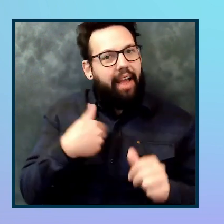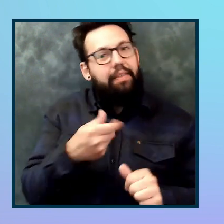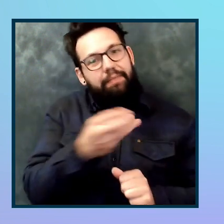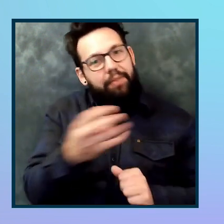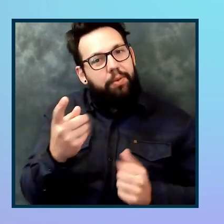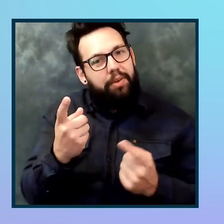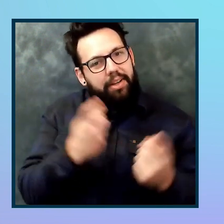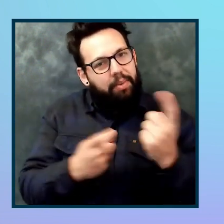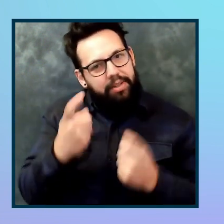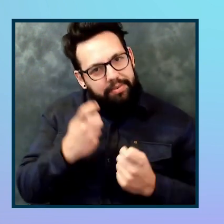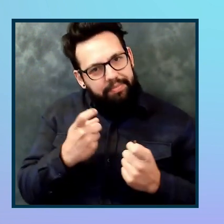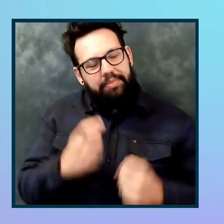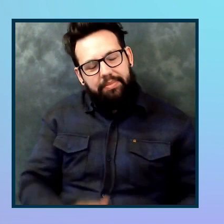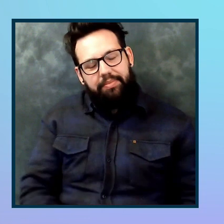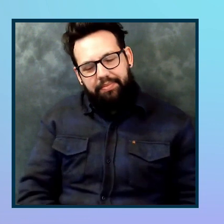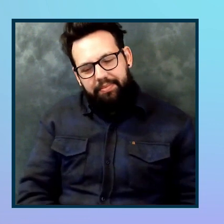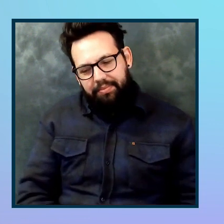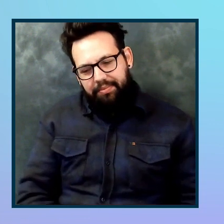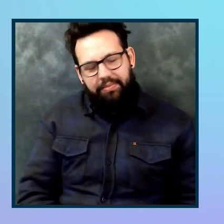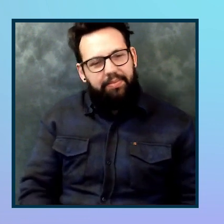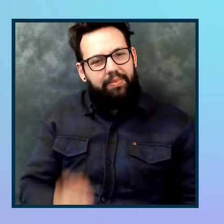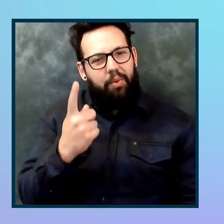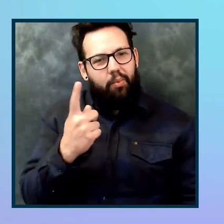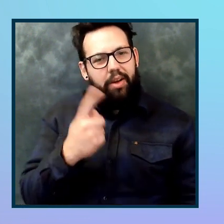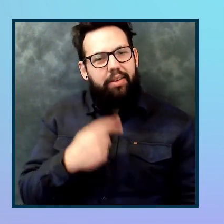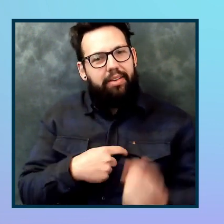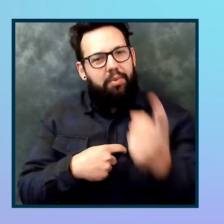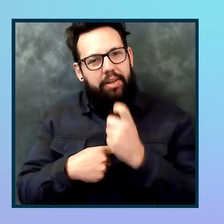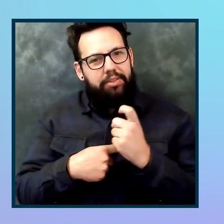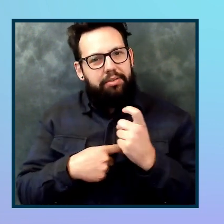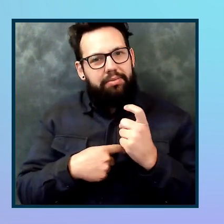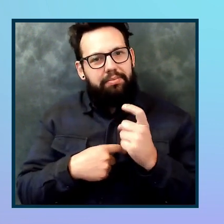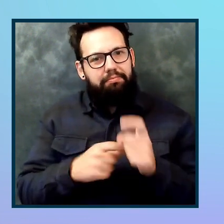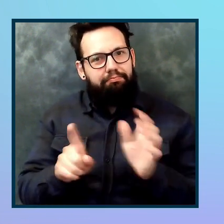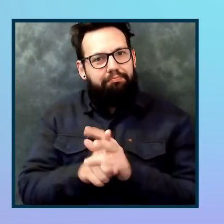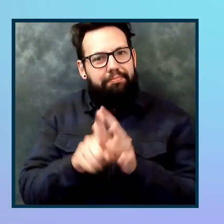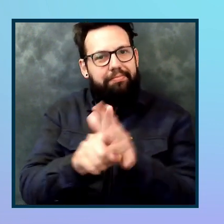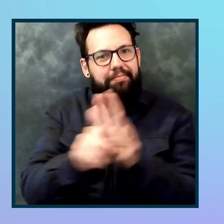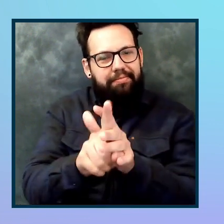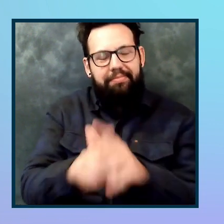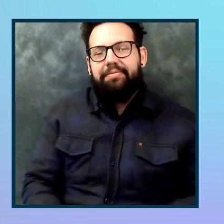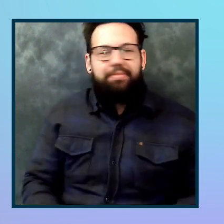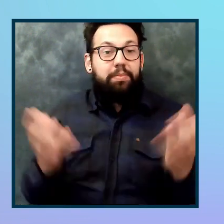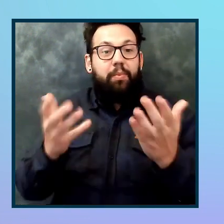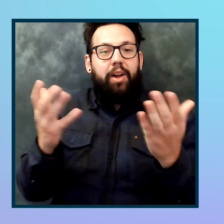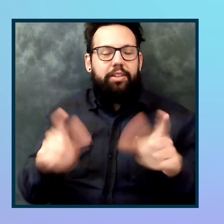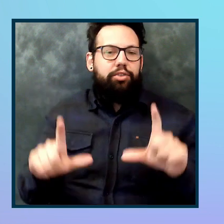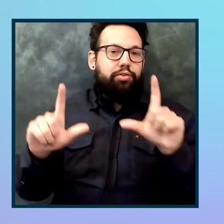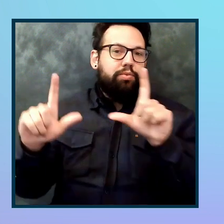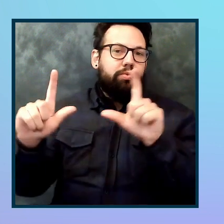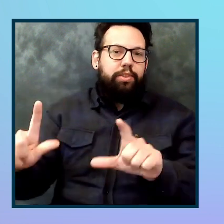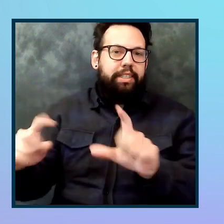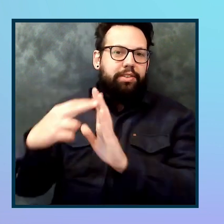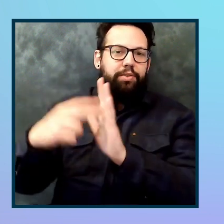of the topics that seems to be trending here is screen reader testing. So, obviously you guys